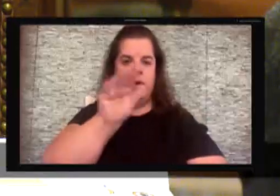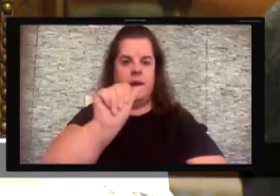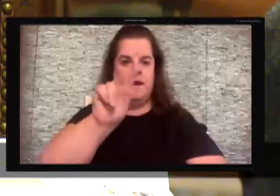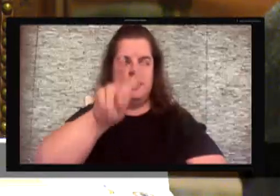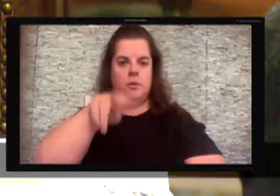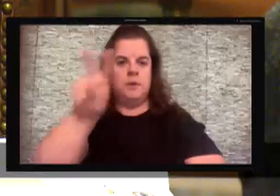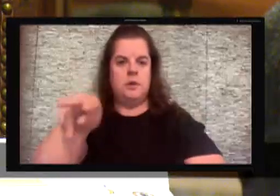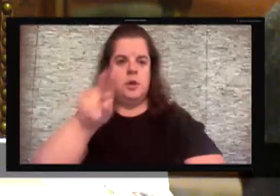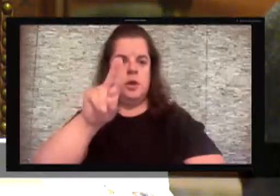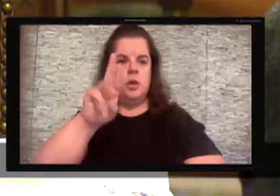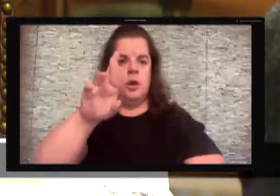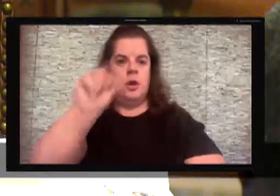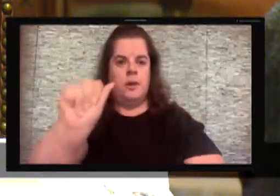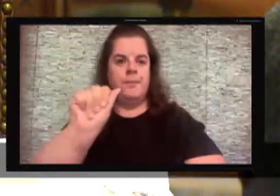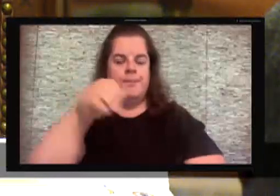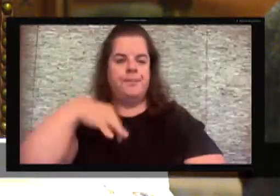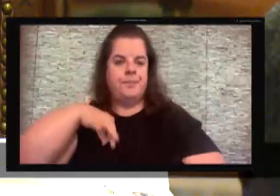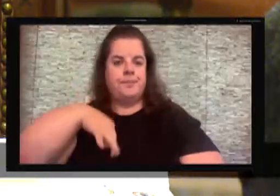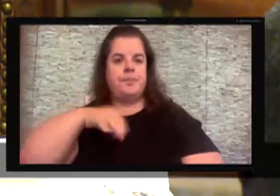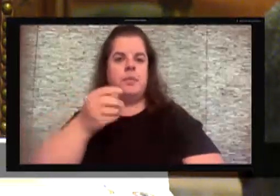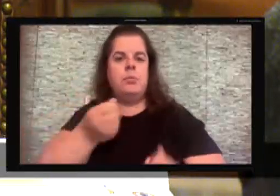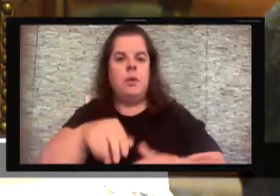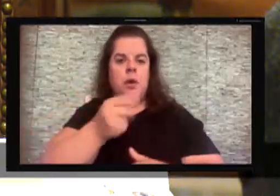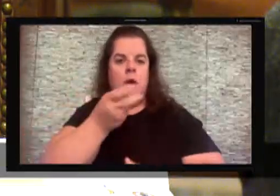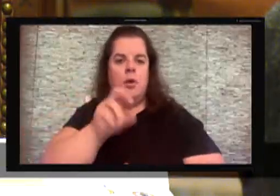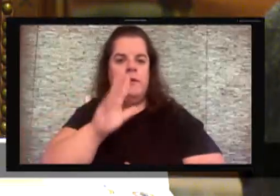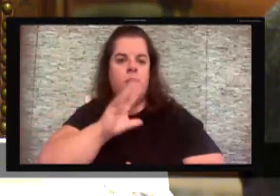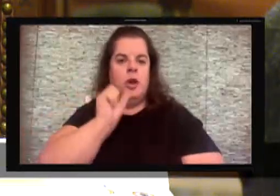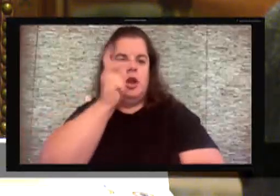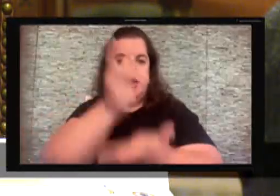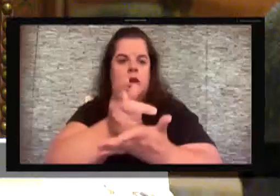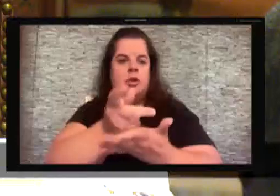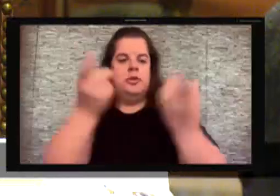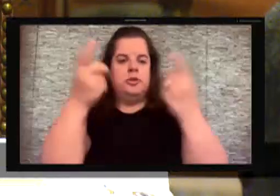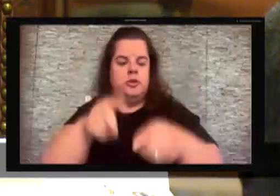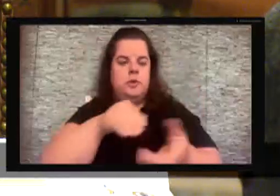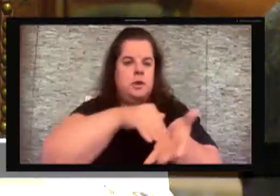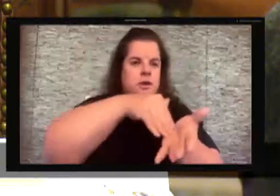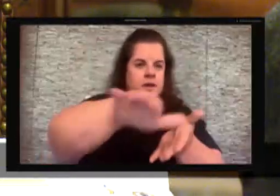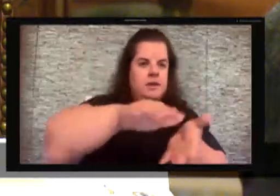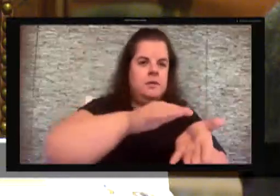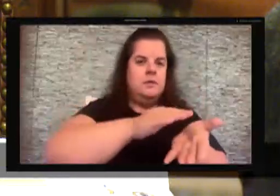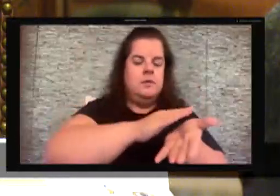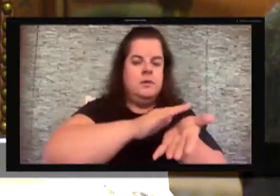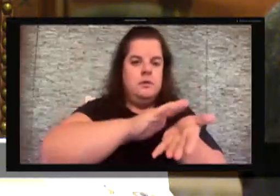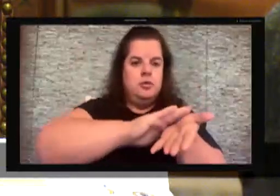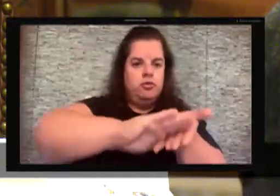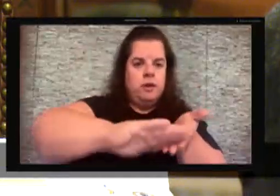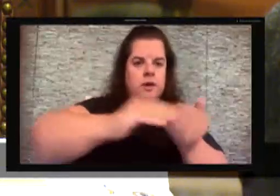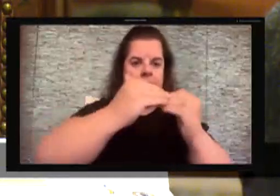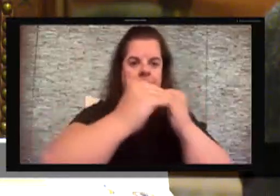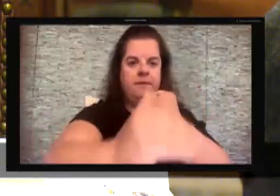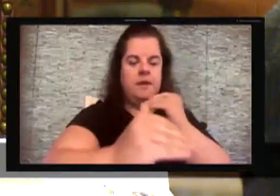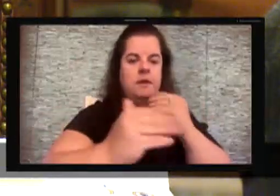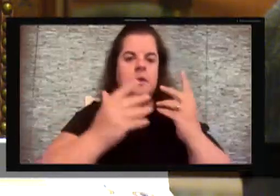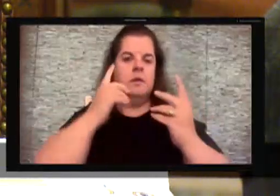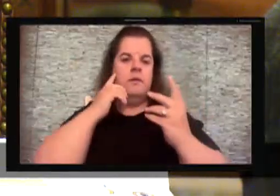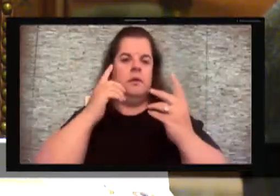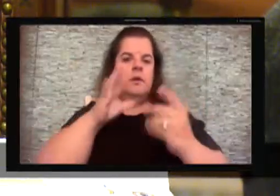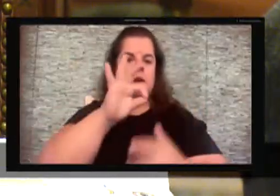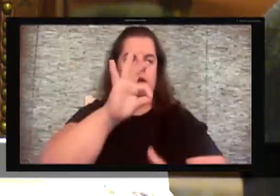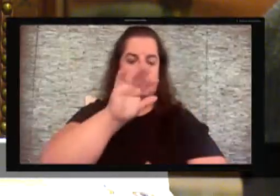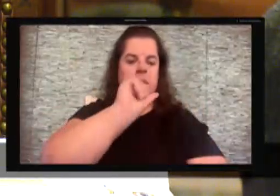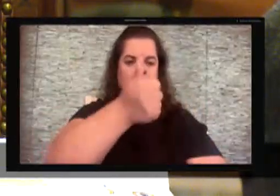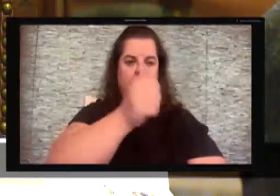91104A22, to the Urban Redevelopment Authority of Pittsburgh, property owner, for authorization to conduct an excavation, grading, fill, major use